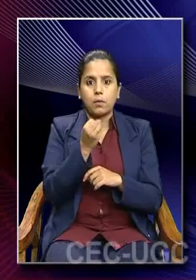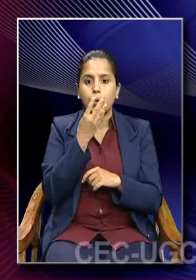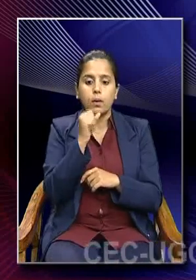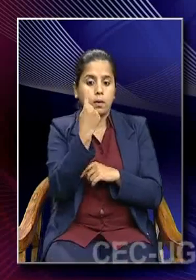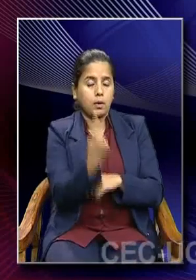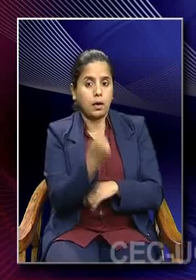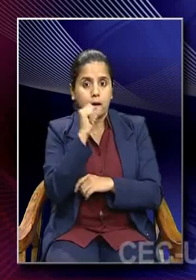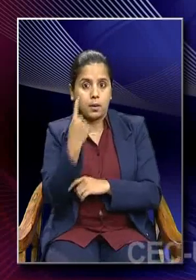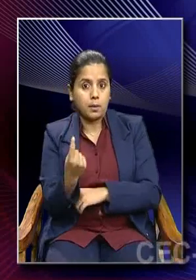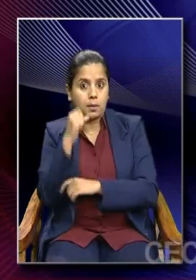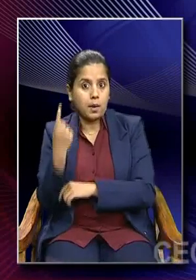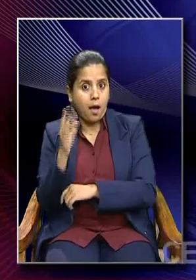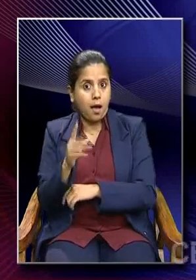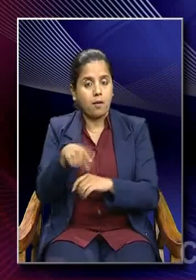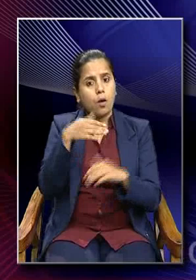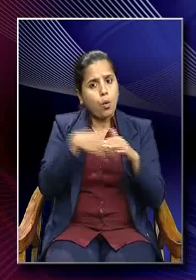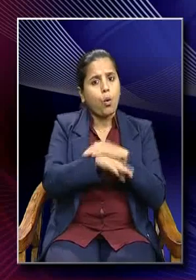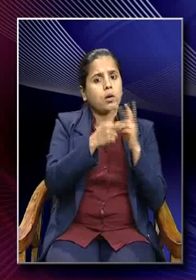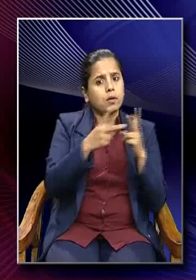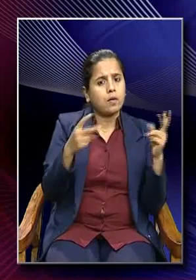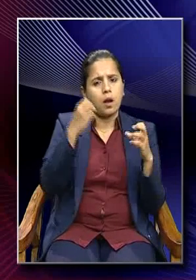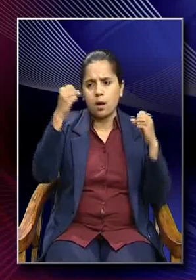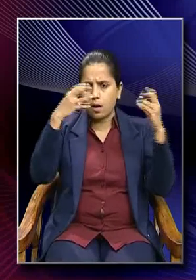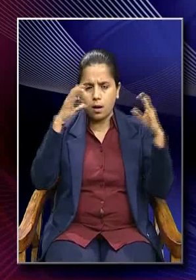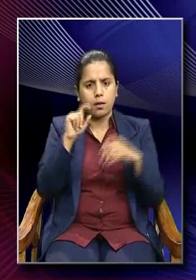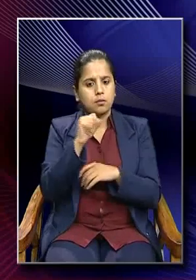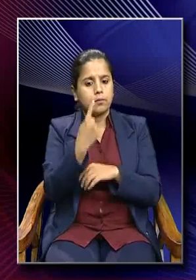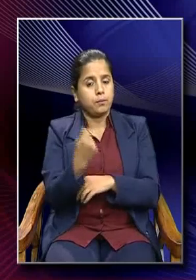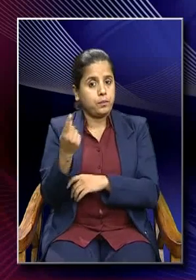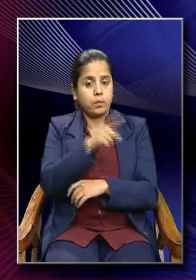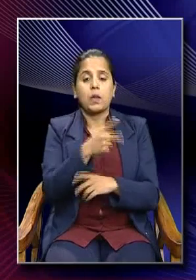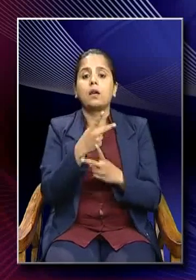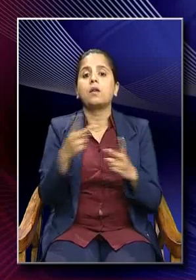also there used in the indoor lighting, and they use different